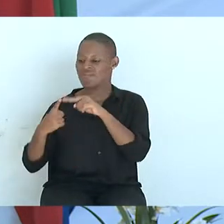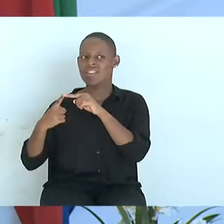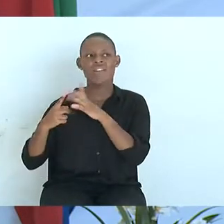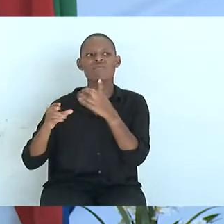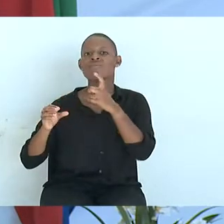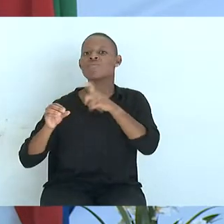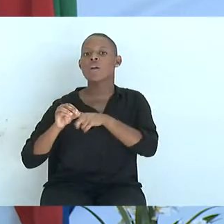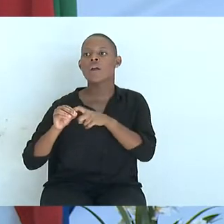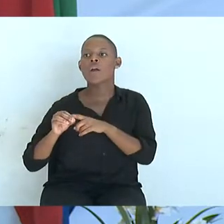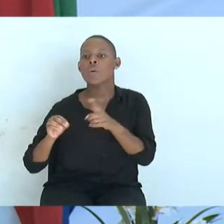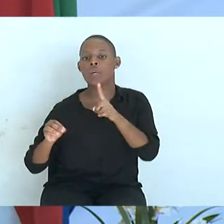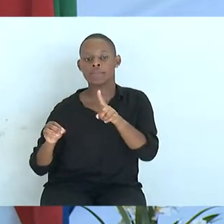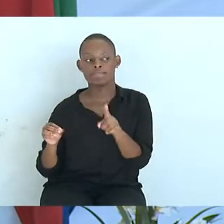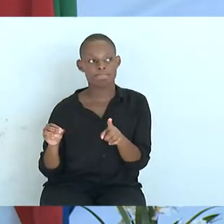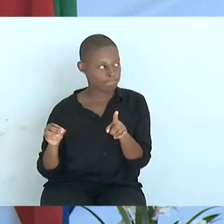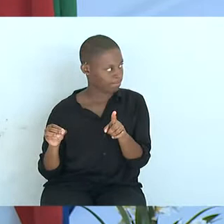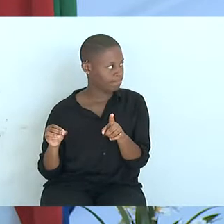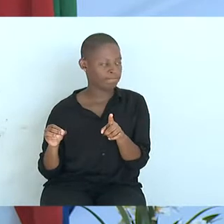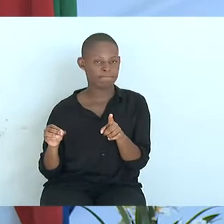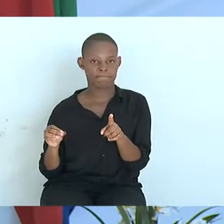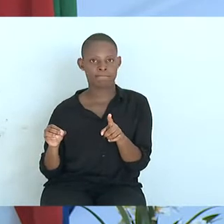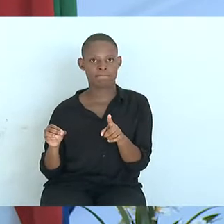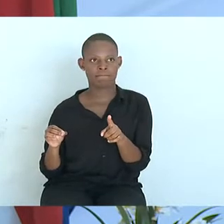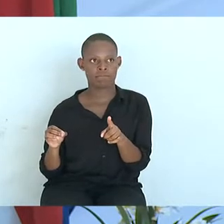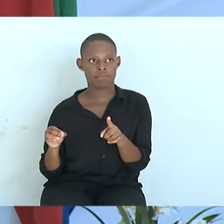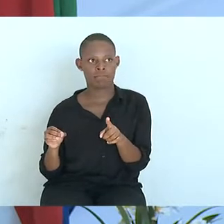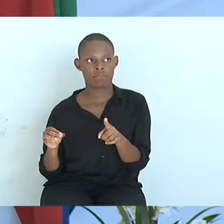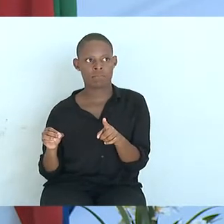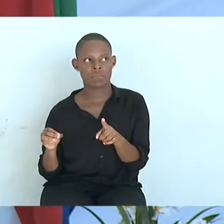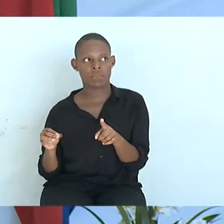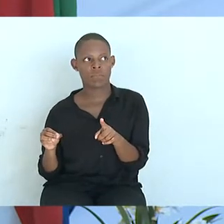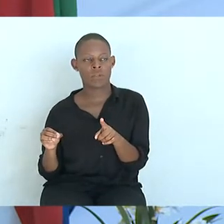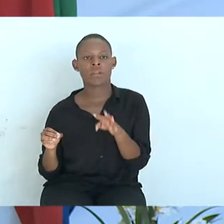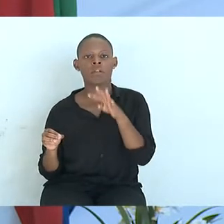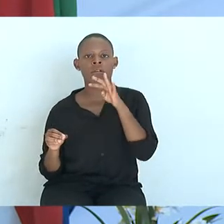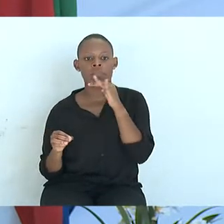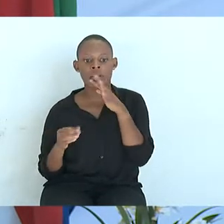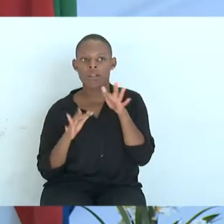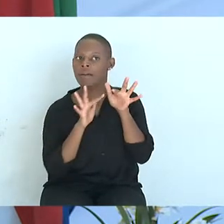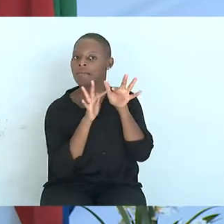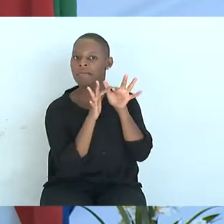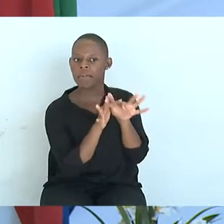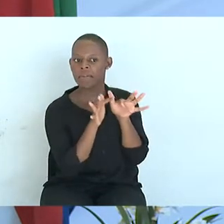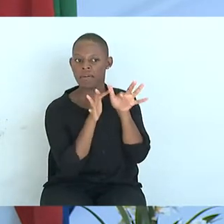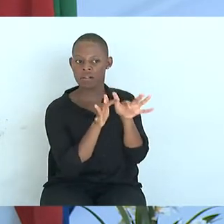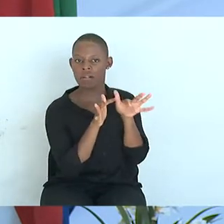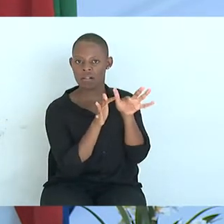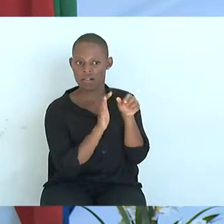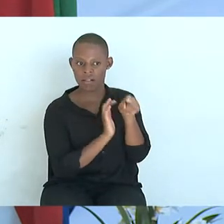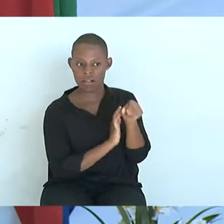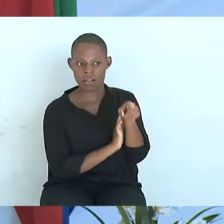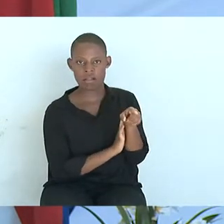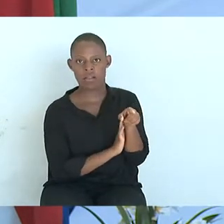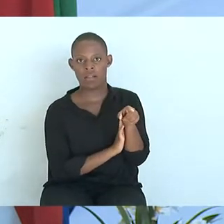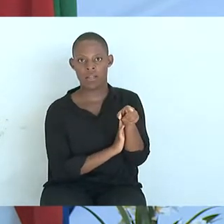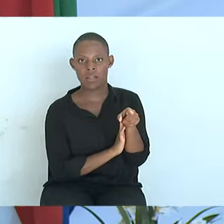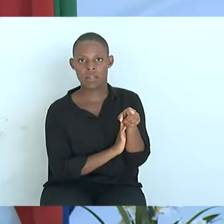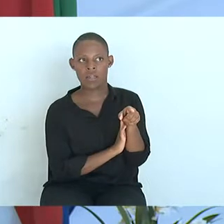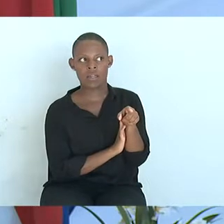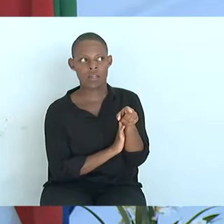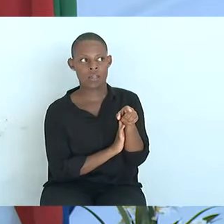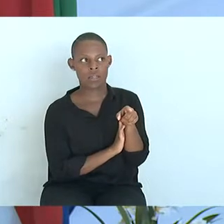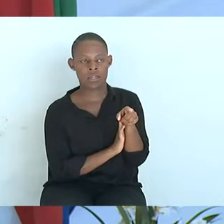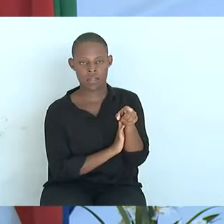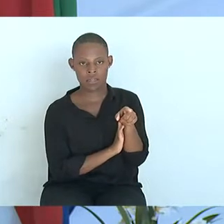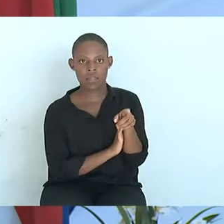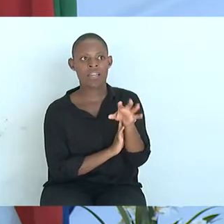about is the people. And we say people are our greatest endowments, because without the people, there's